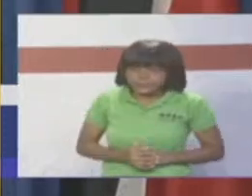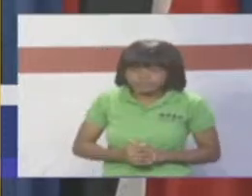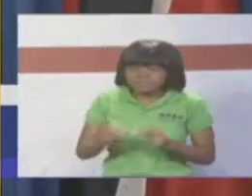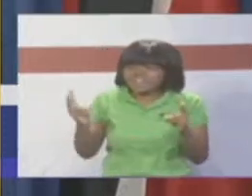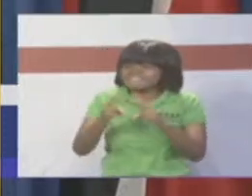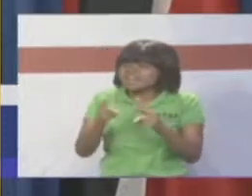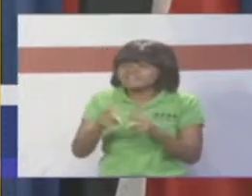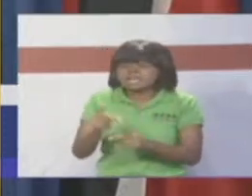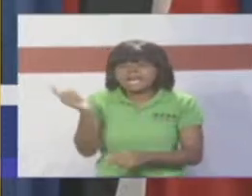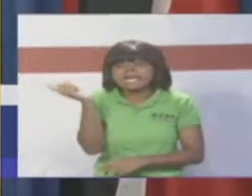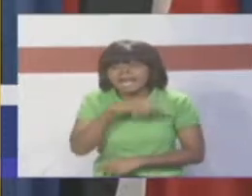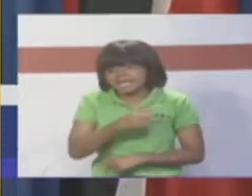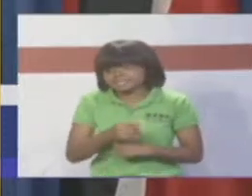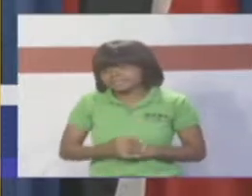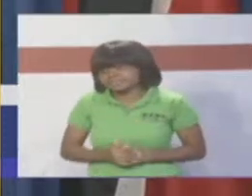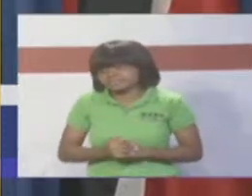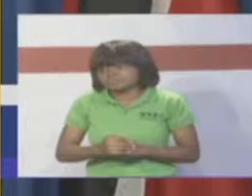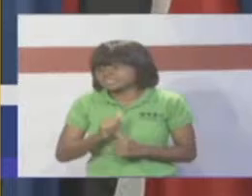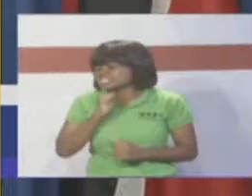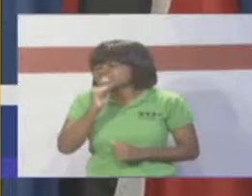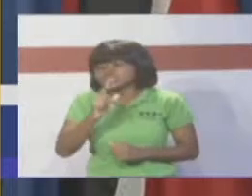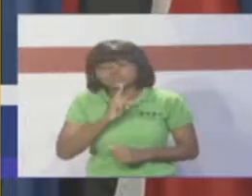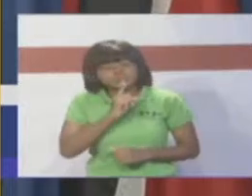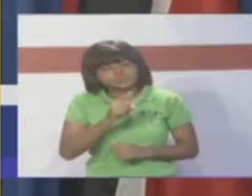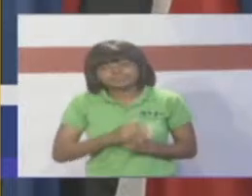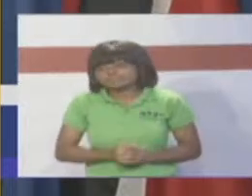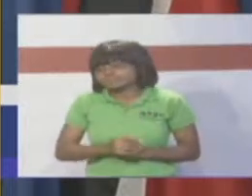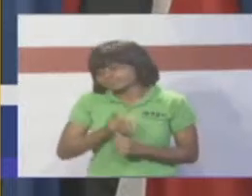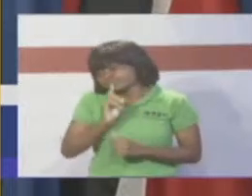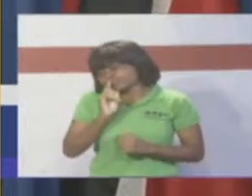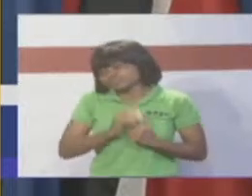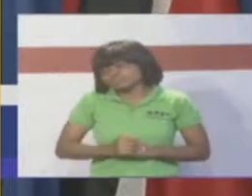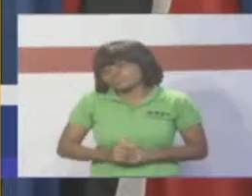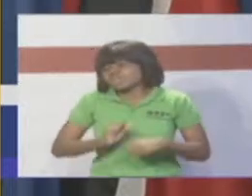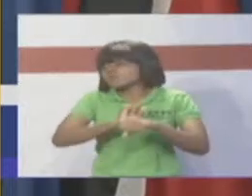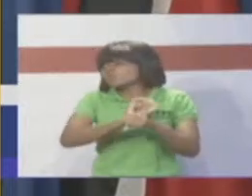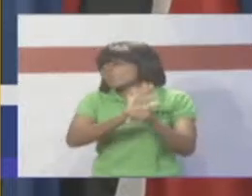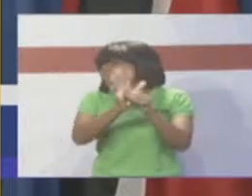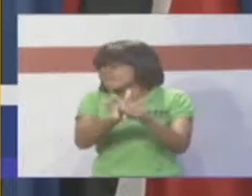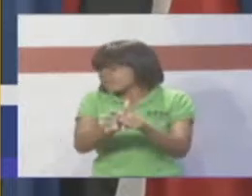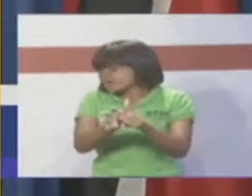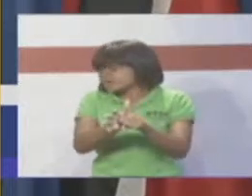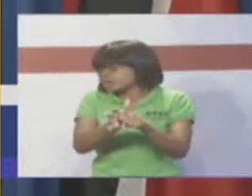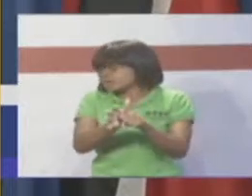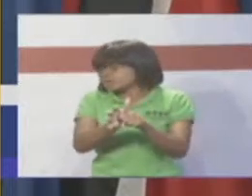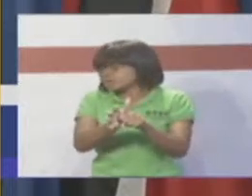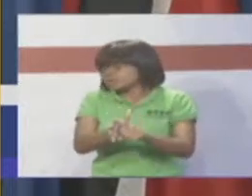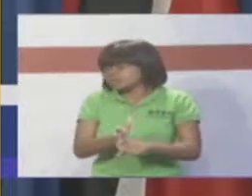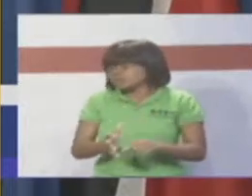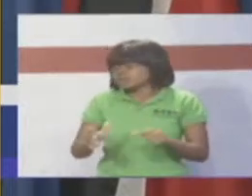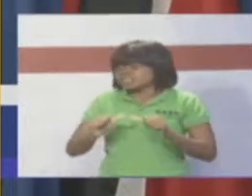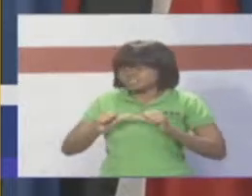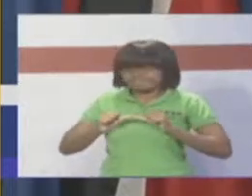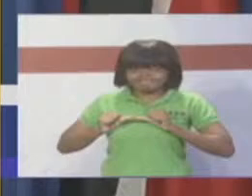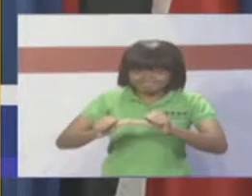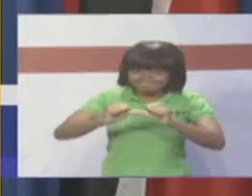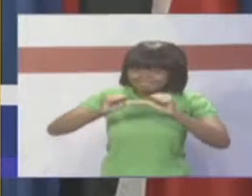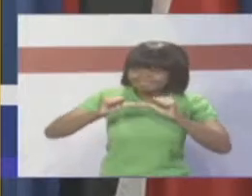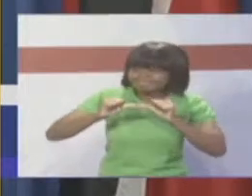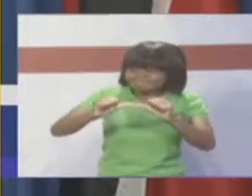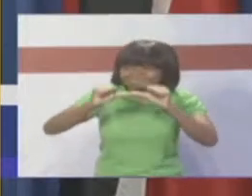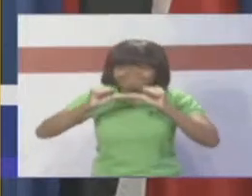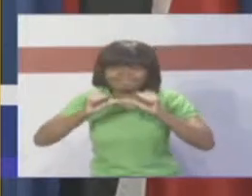truth. The virus is relentless. We do not have barriers to prevent